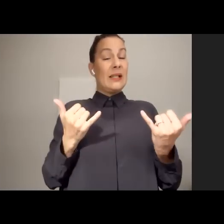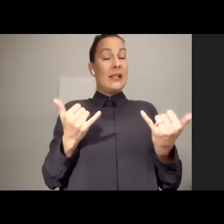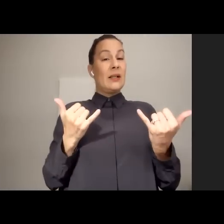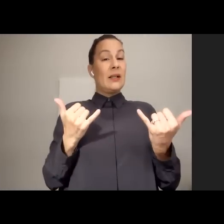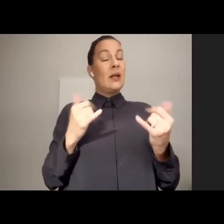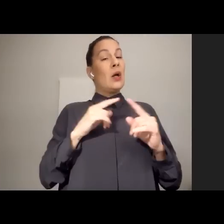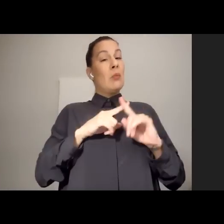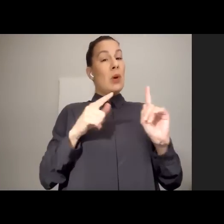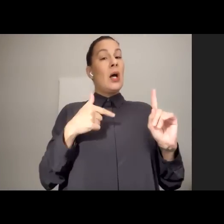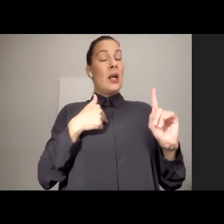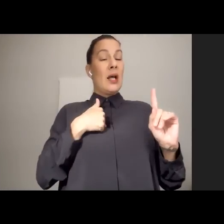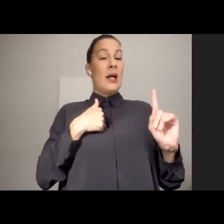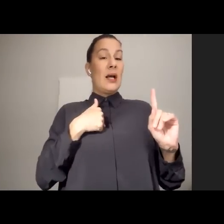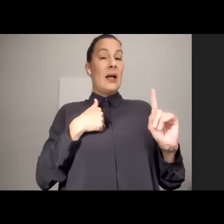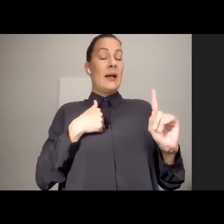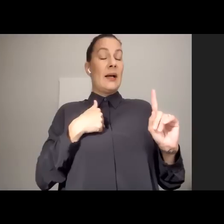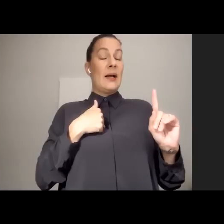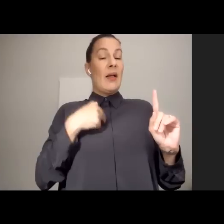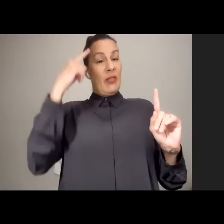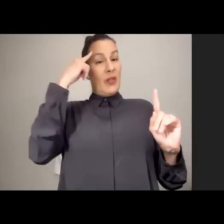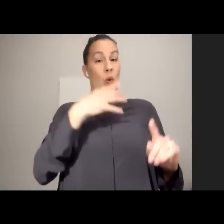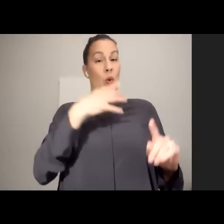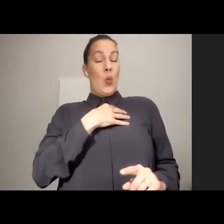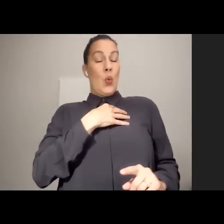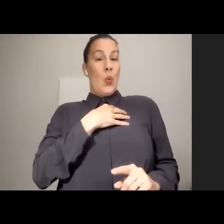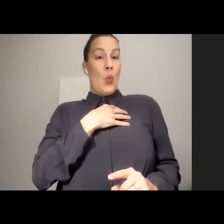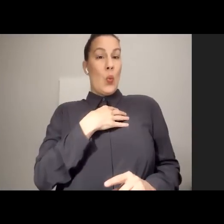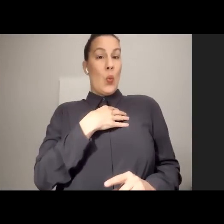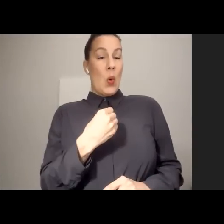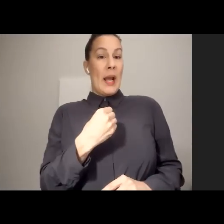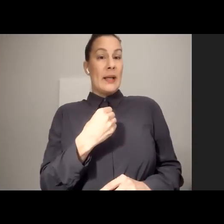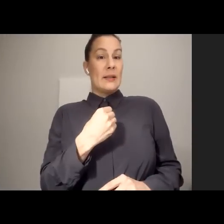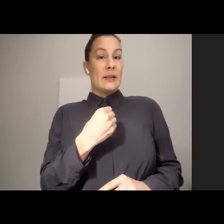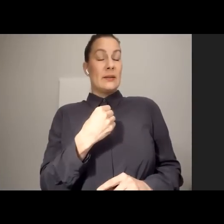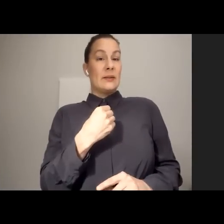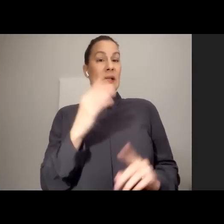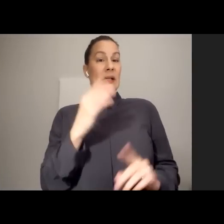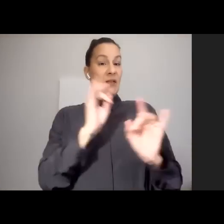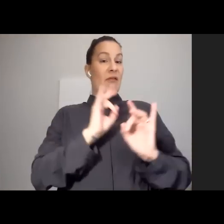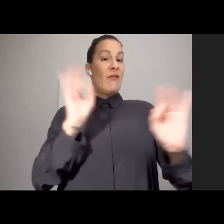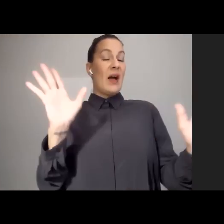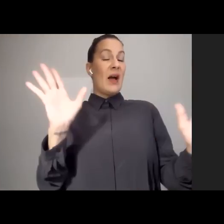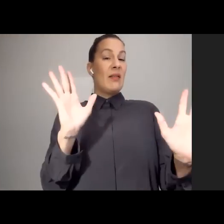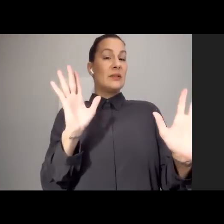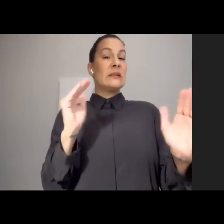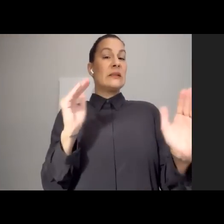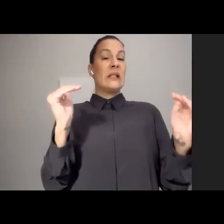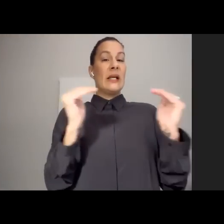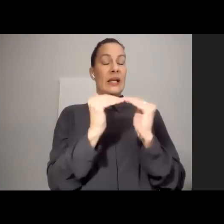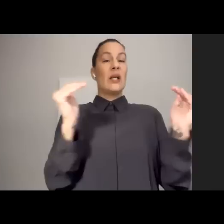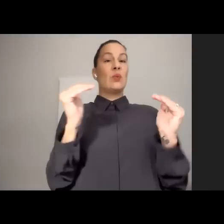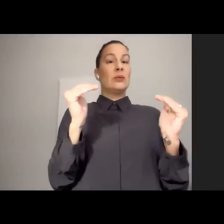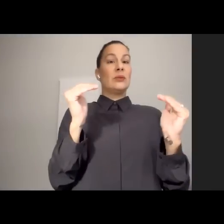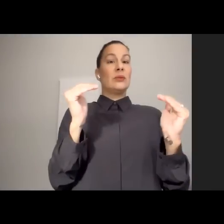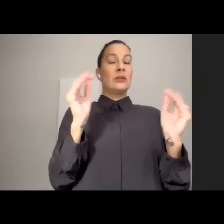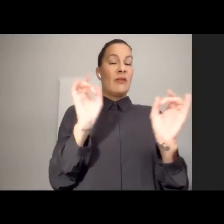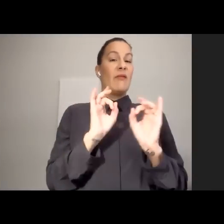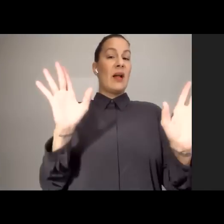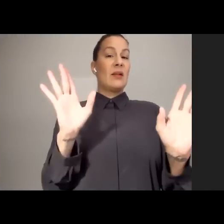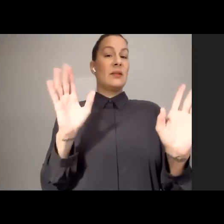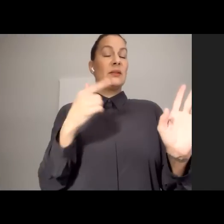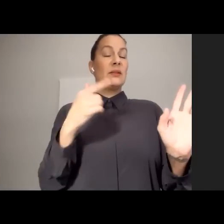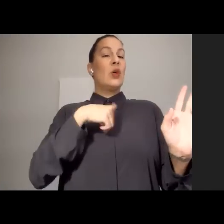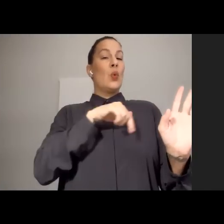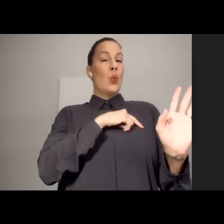silence equals violence. And I don't think it's right for white people to absolve ourselves of the responsibility of speaking